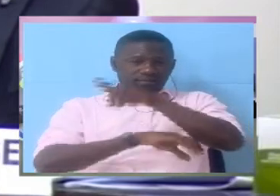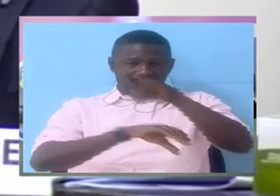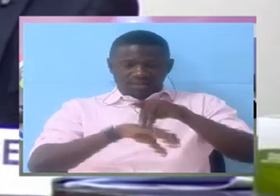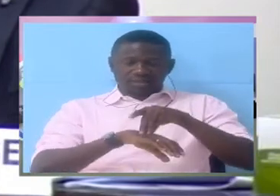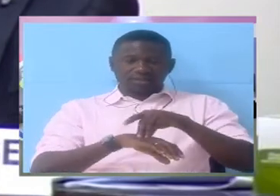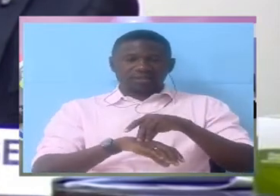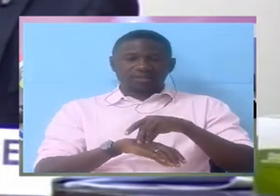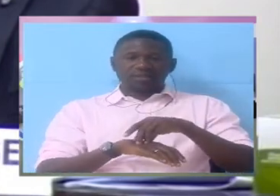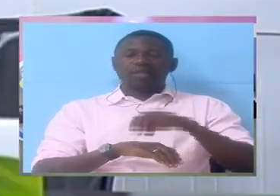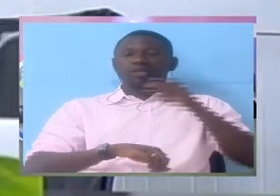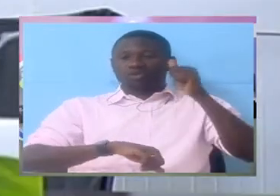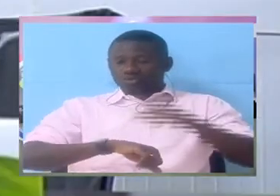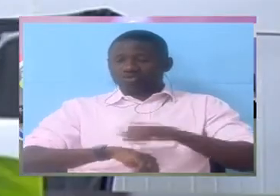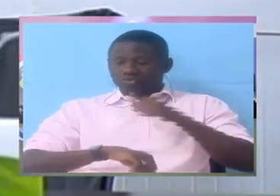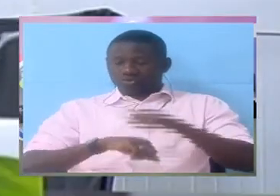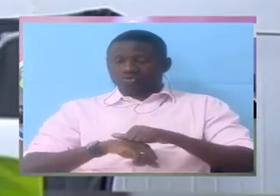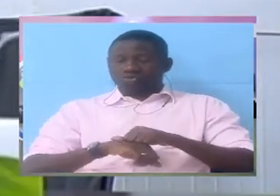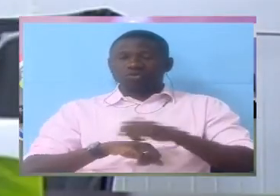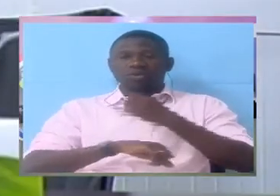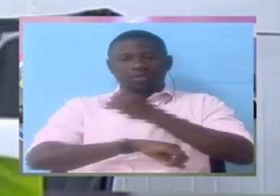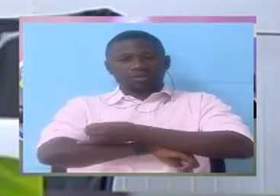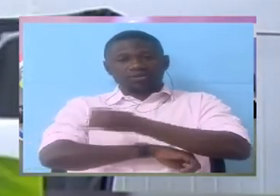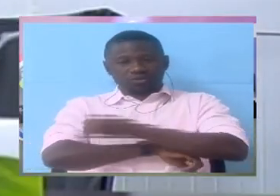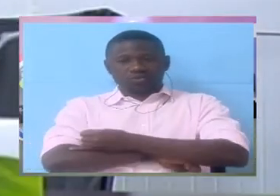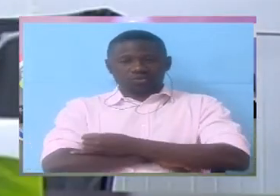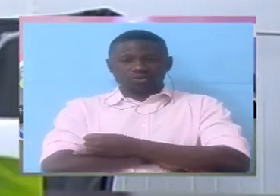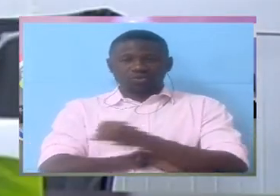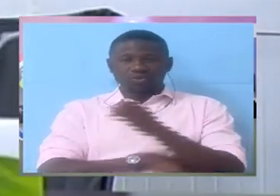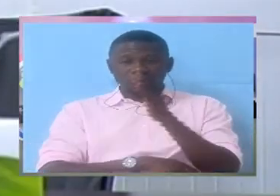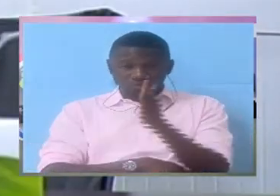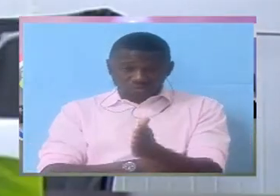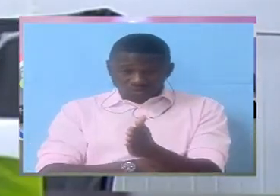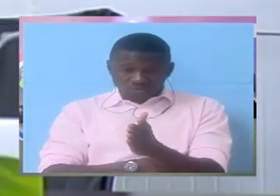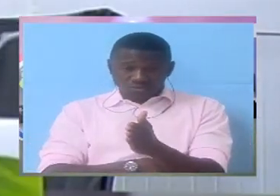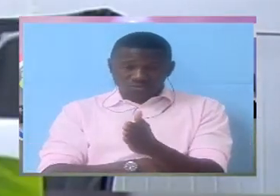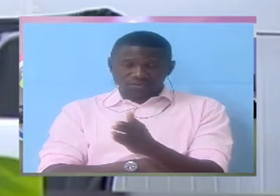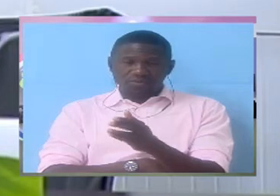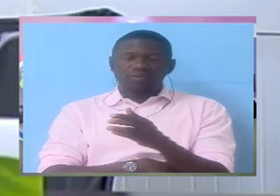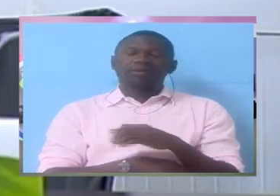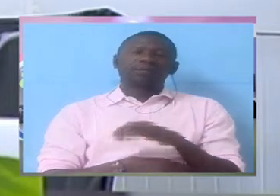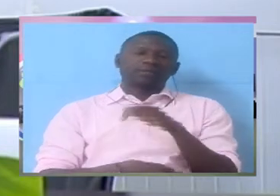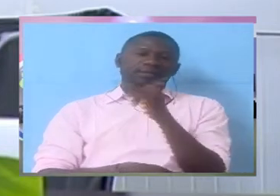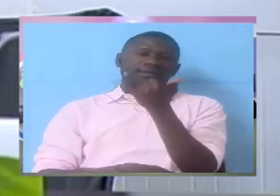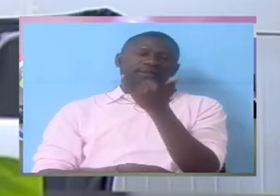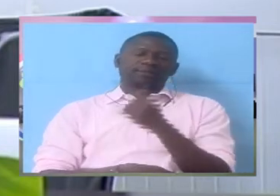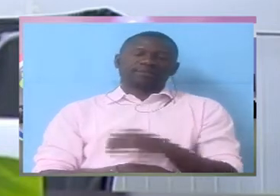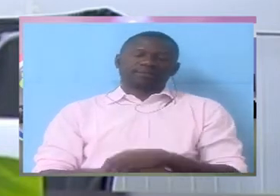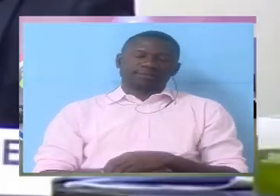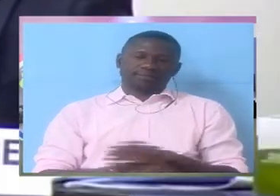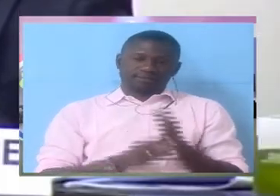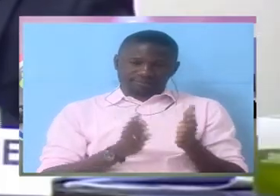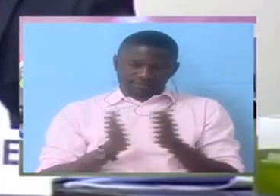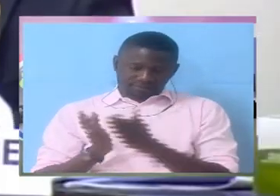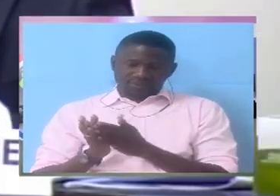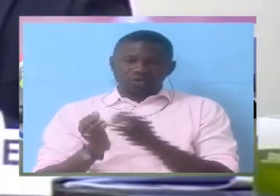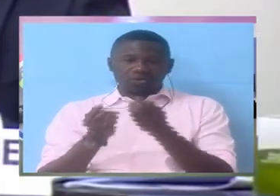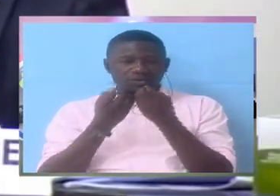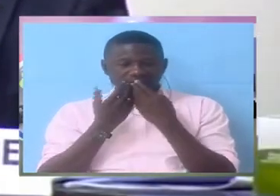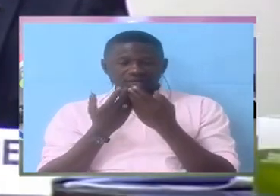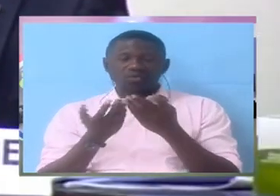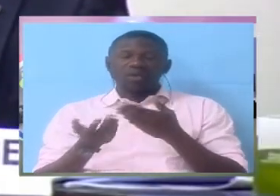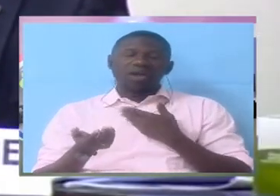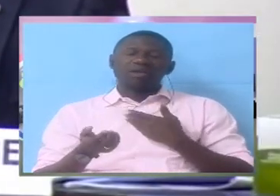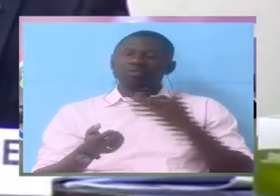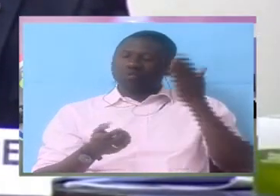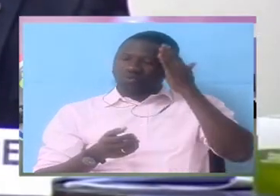Tonya? Yes. Ah. You told us you are aware of a whole lot more tortures happening at the NIA. It